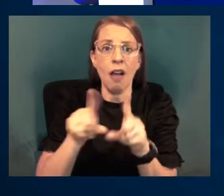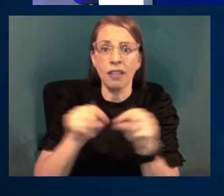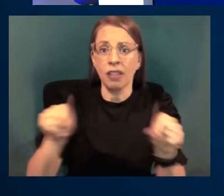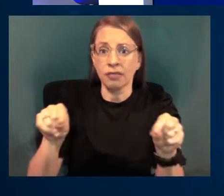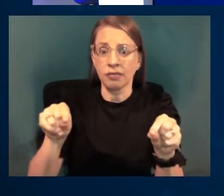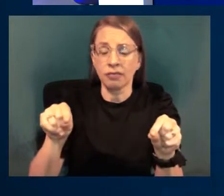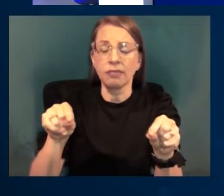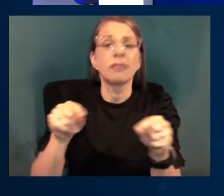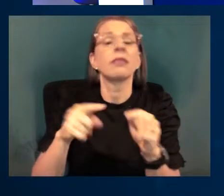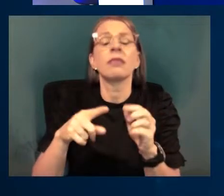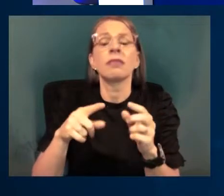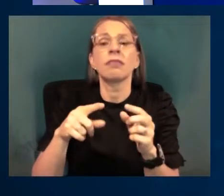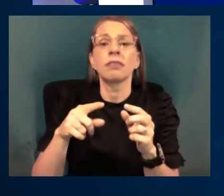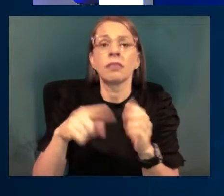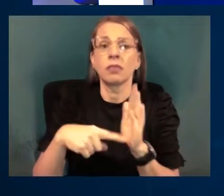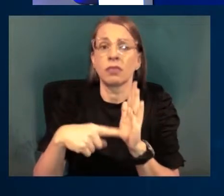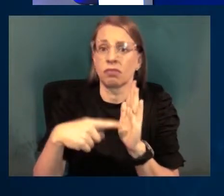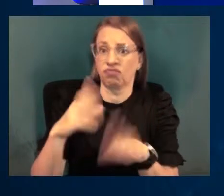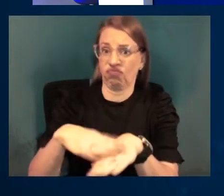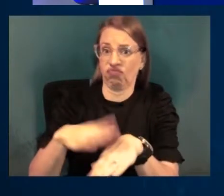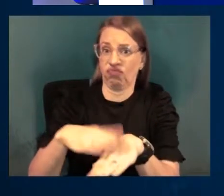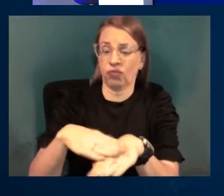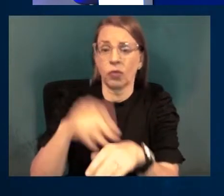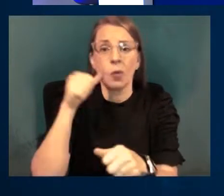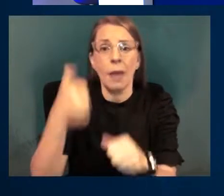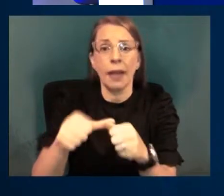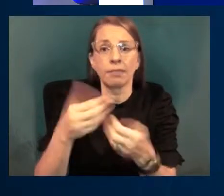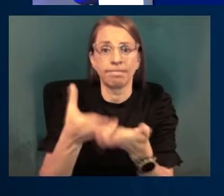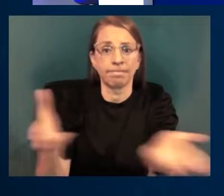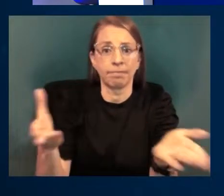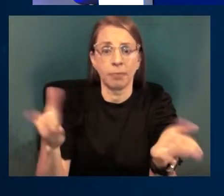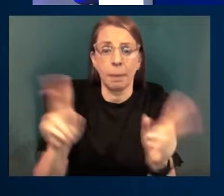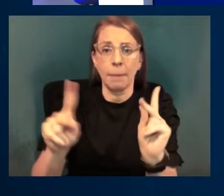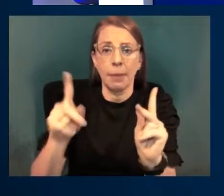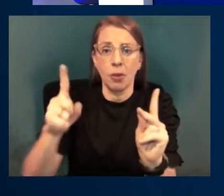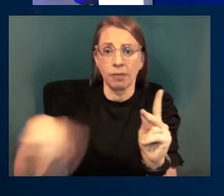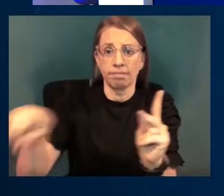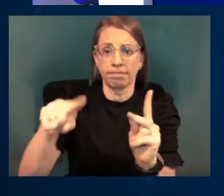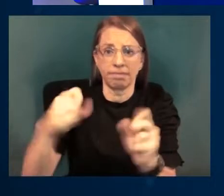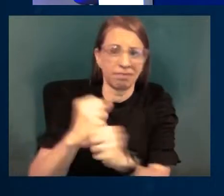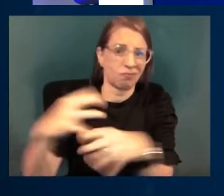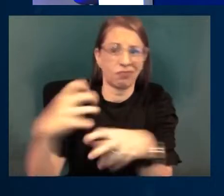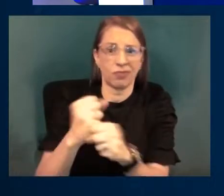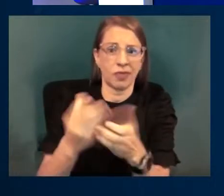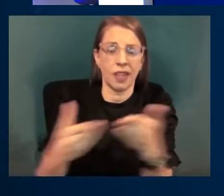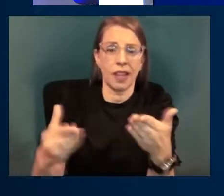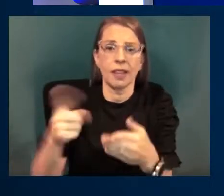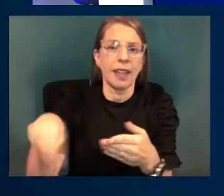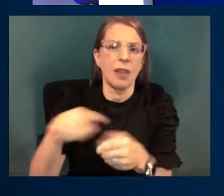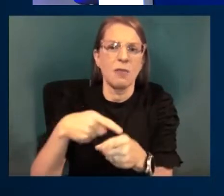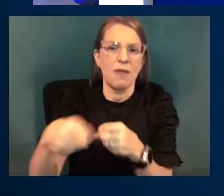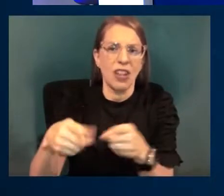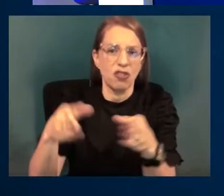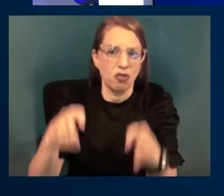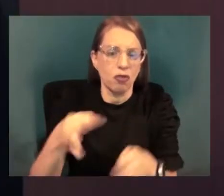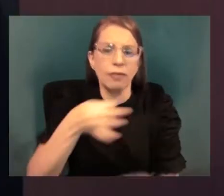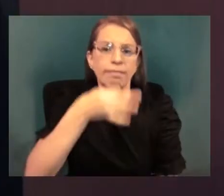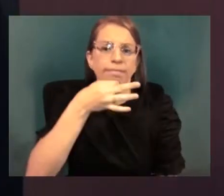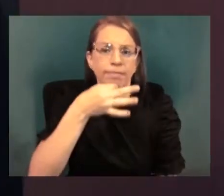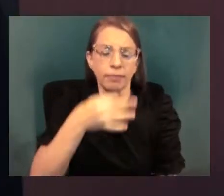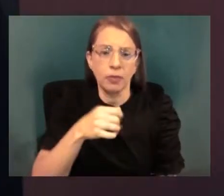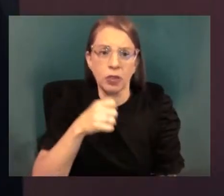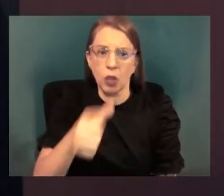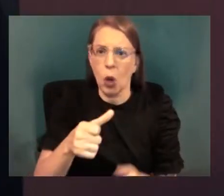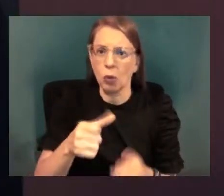want to remind you that these folks that are doing this are professionals. So don't try what we show you at home. Don't go blowing